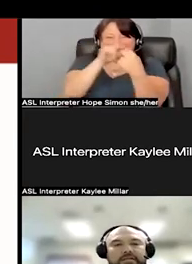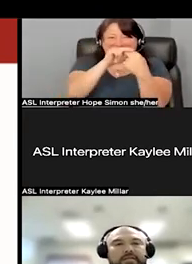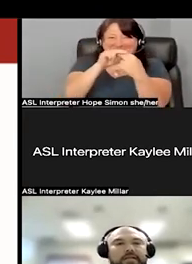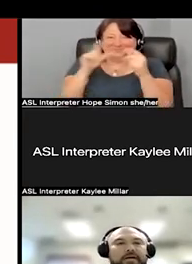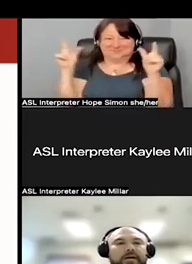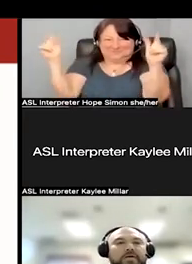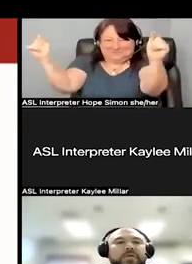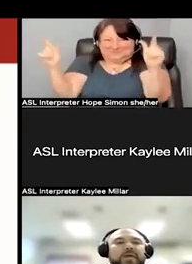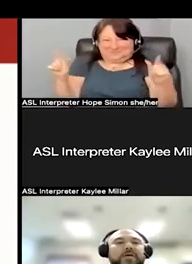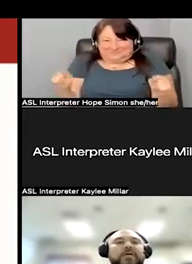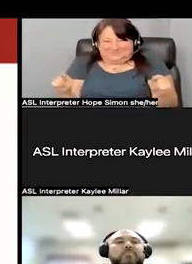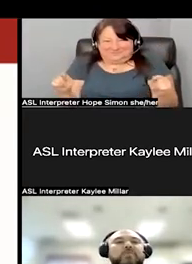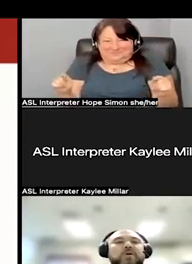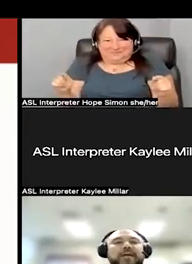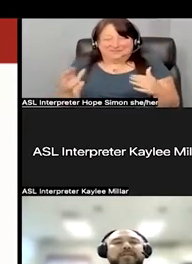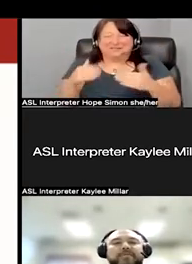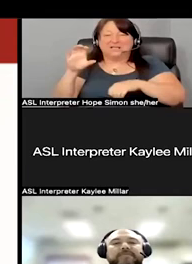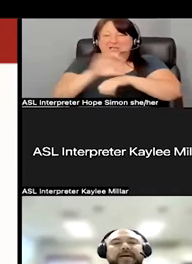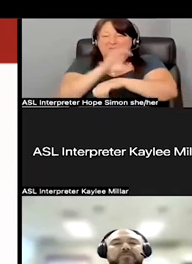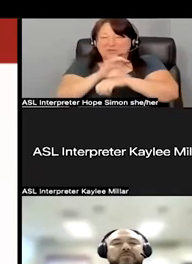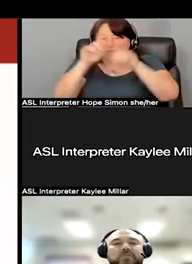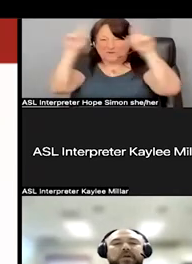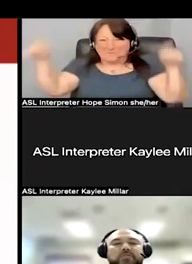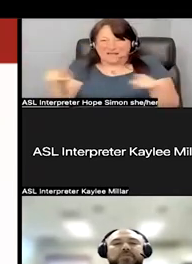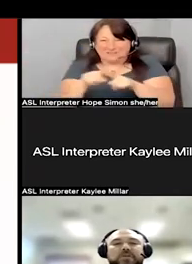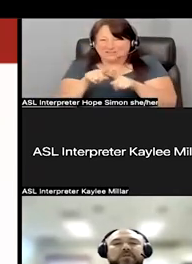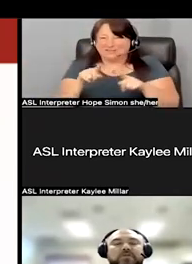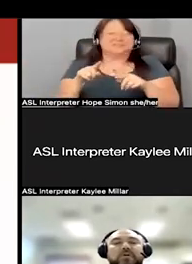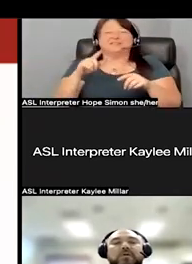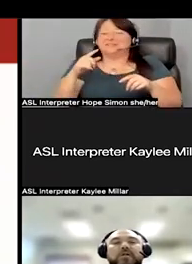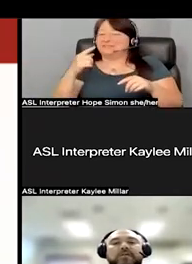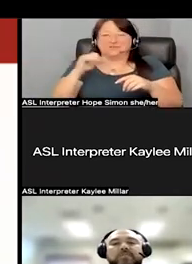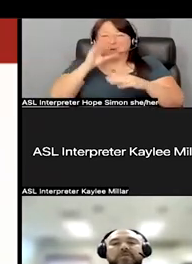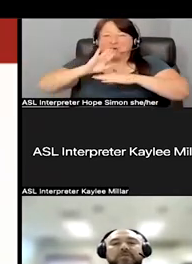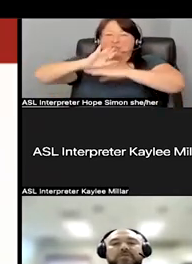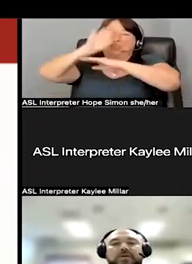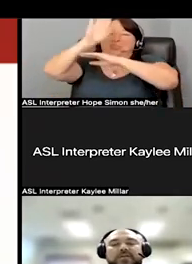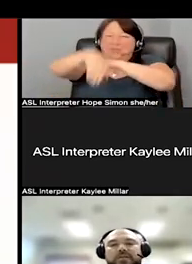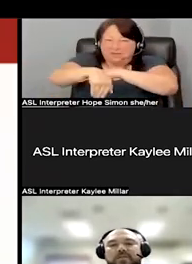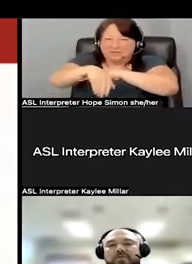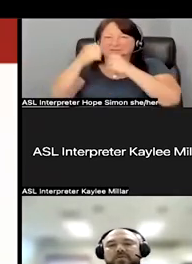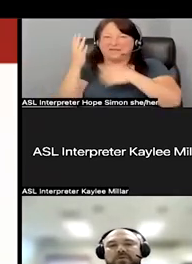Next. We had computer monitor anti-tip fasteners, so we were able to secure a lot of our computers.